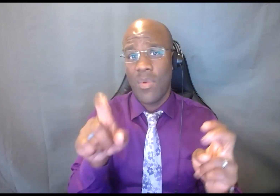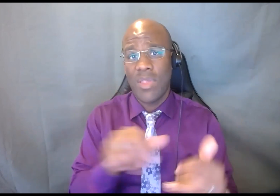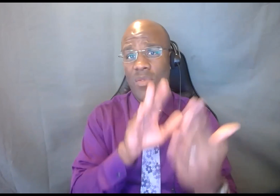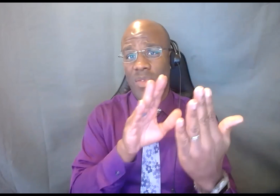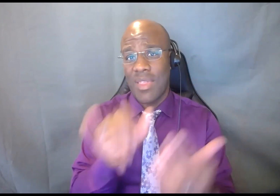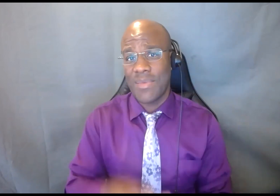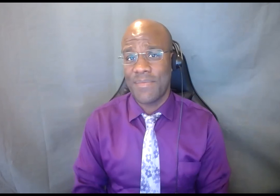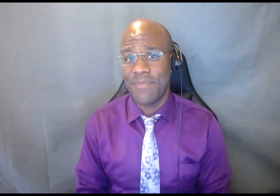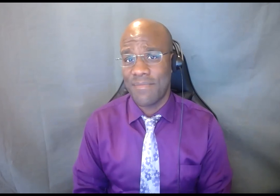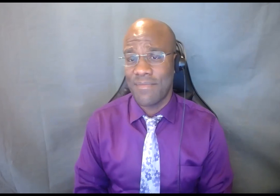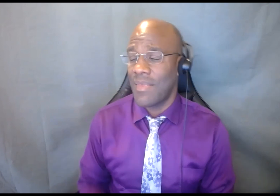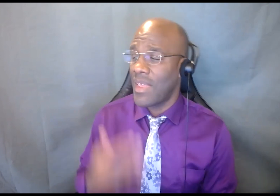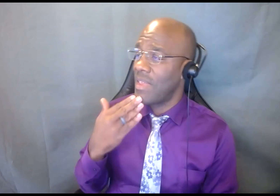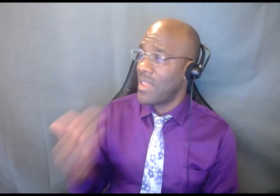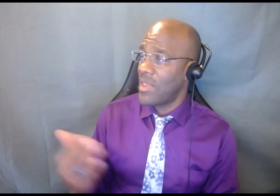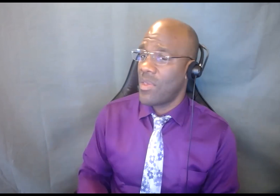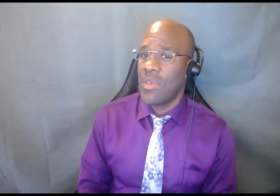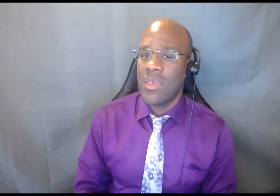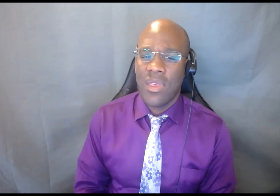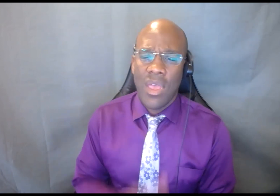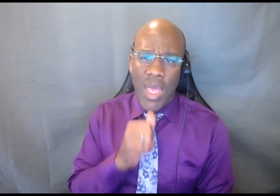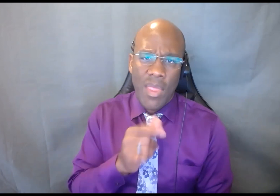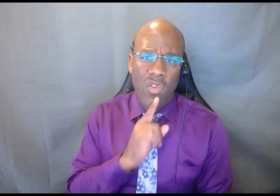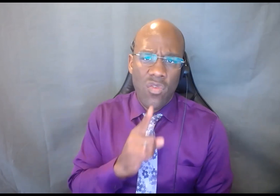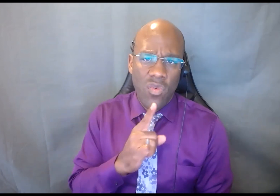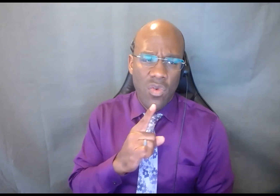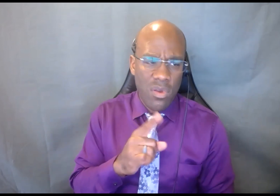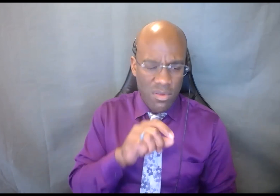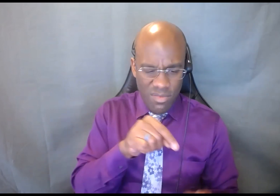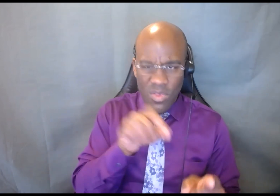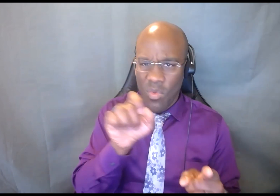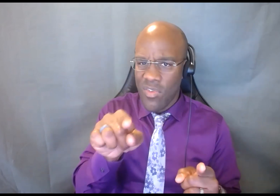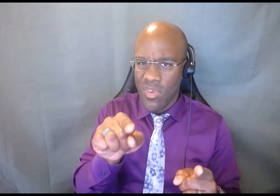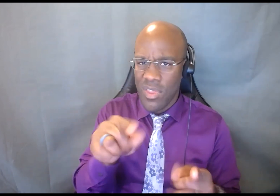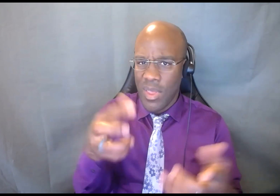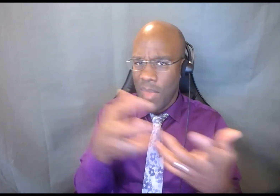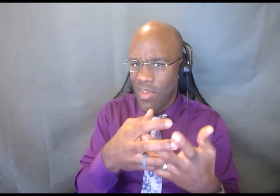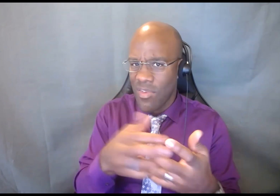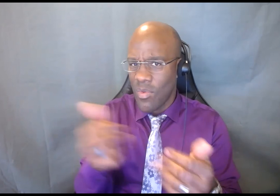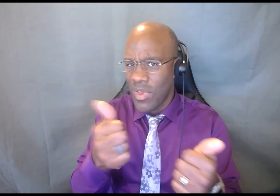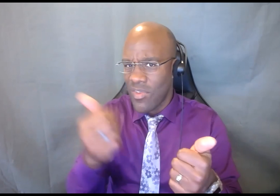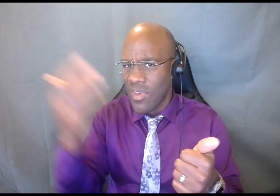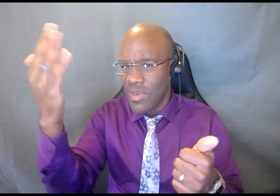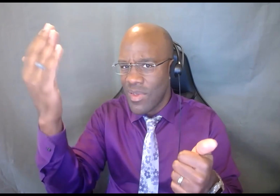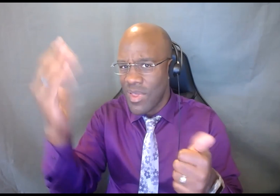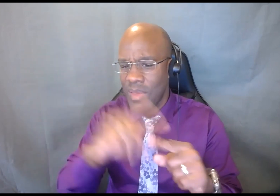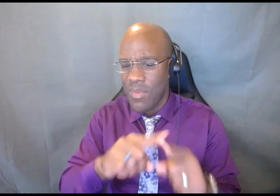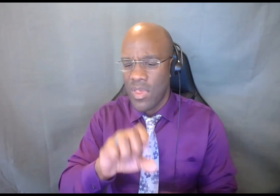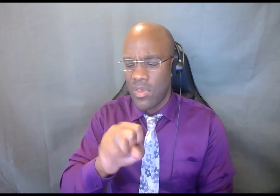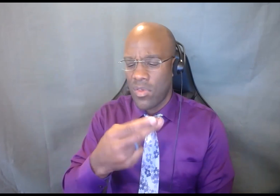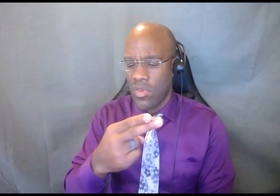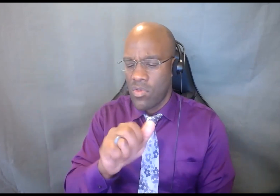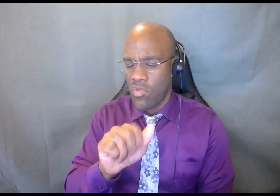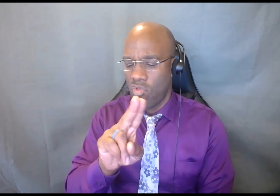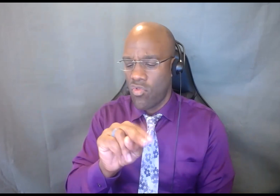Thank you. Not too sure where in the presentation this question is for, but Shauna Tarboro says, thank